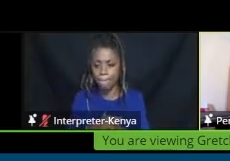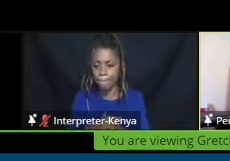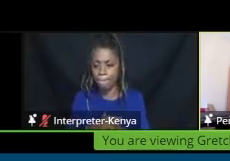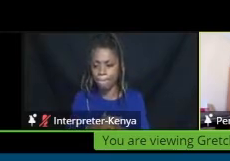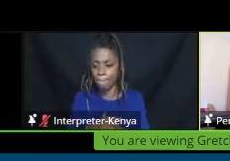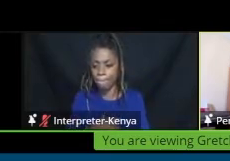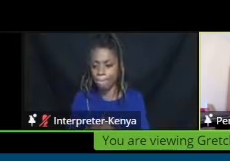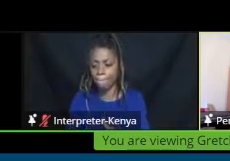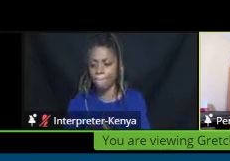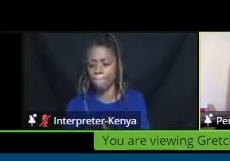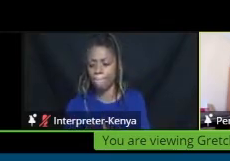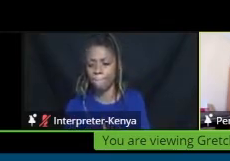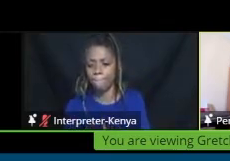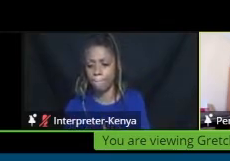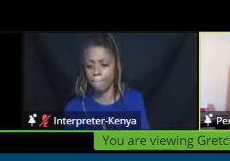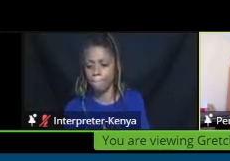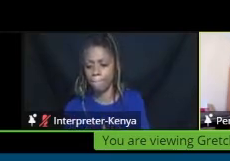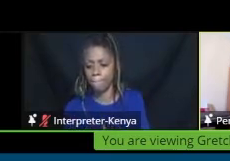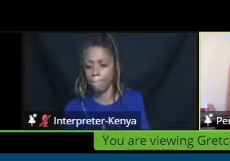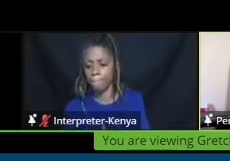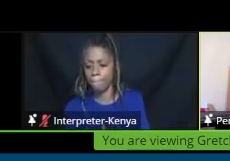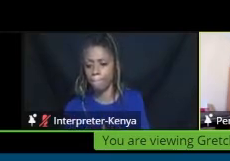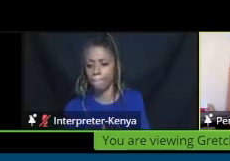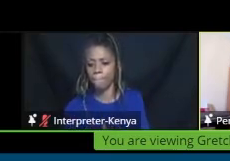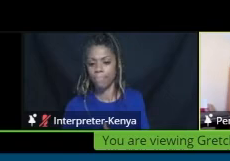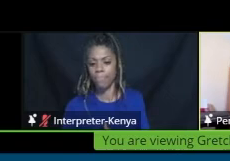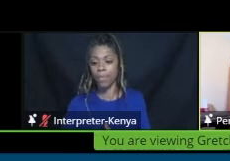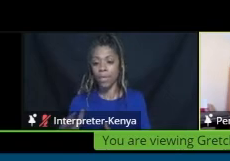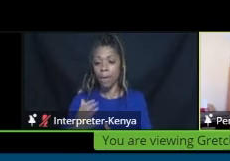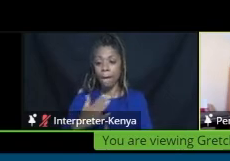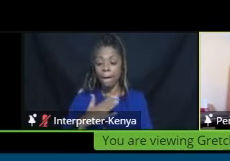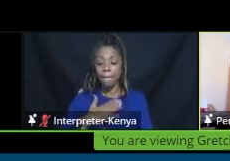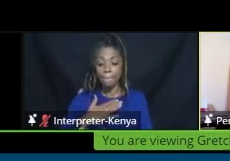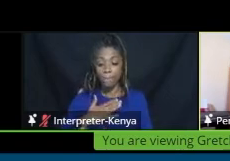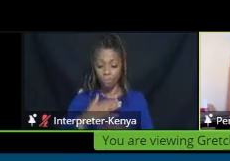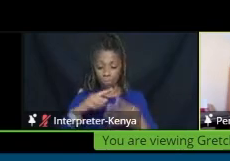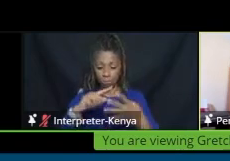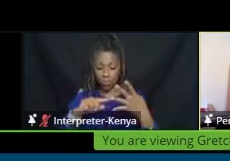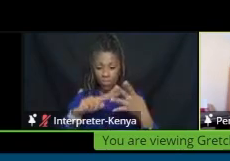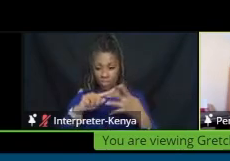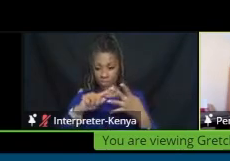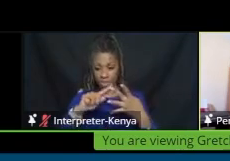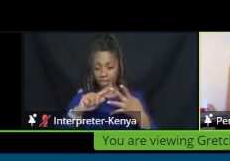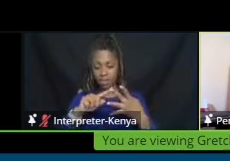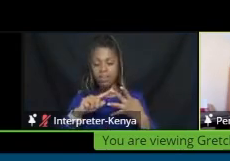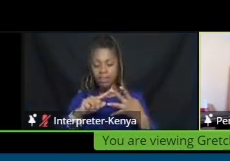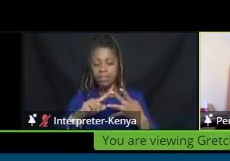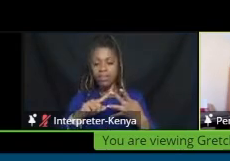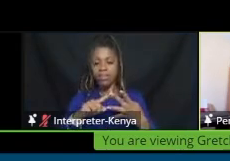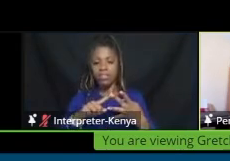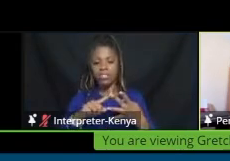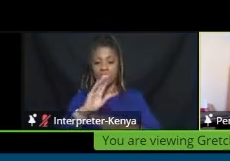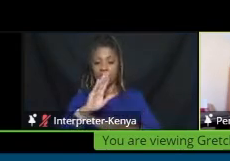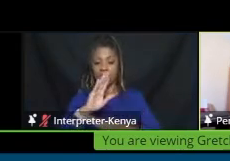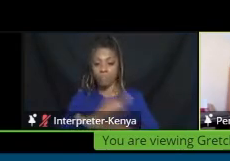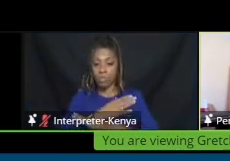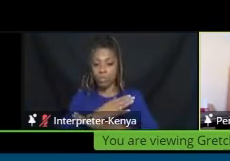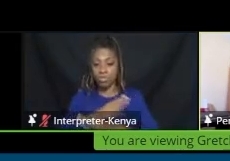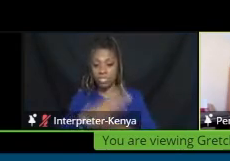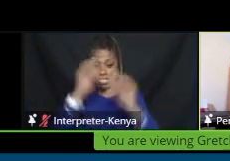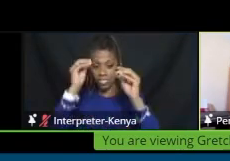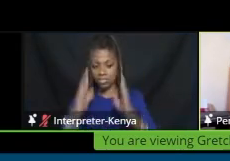Yeah. My youngest, well, one of my older is actually a music teacher, and she was so frustrated with not being able to have her kids